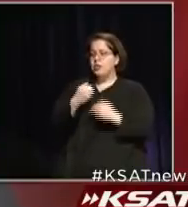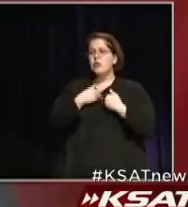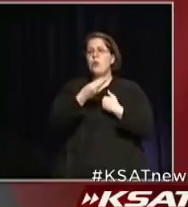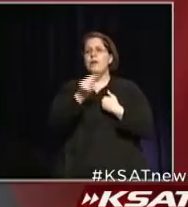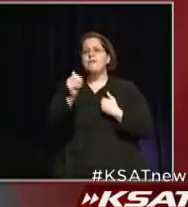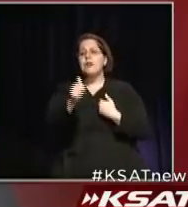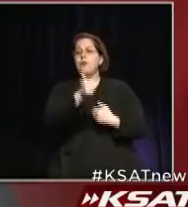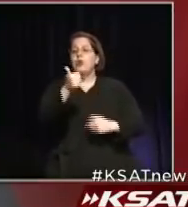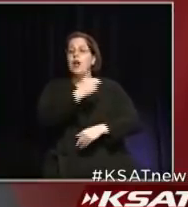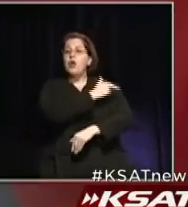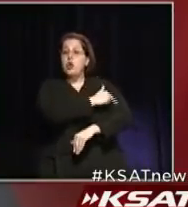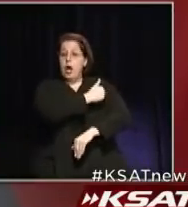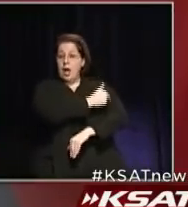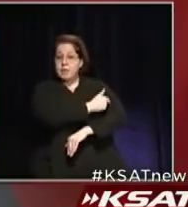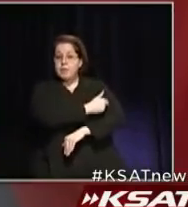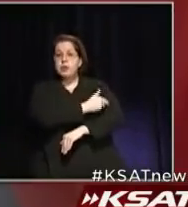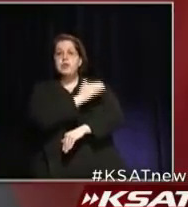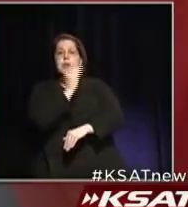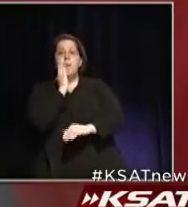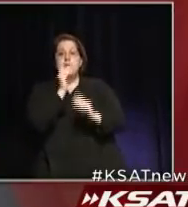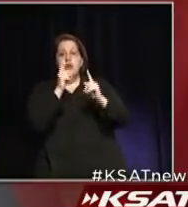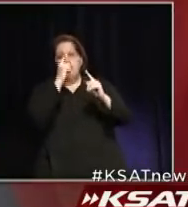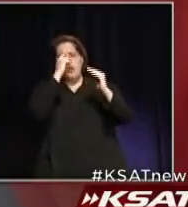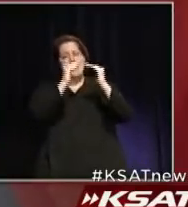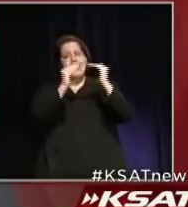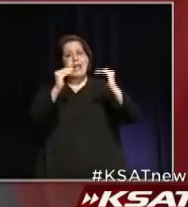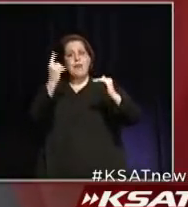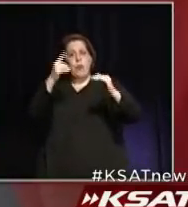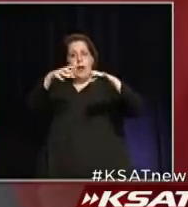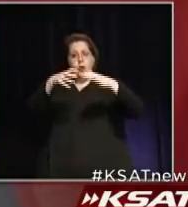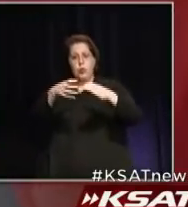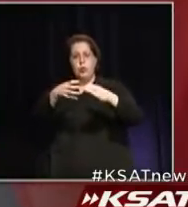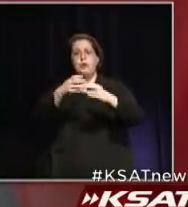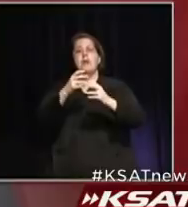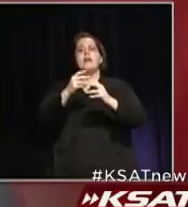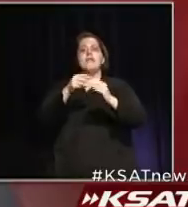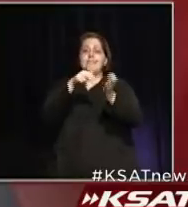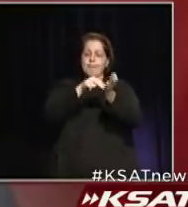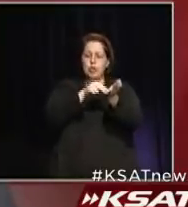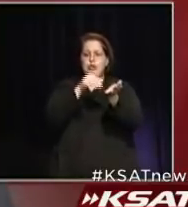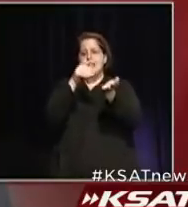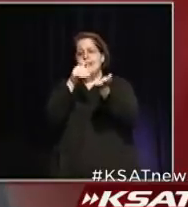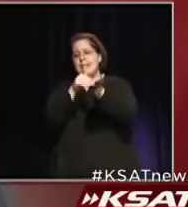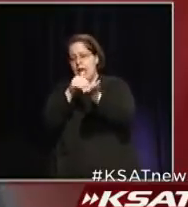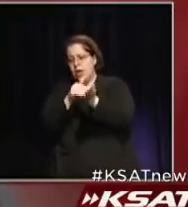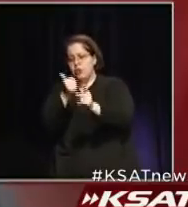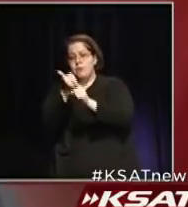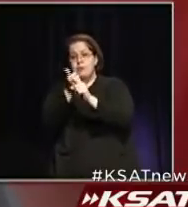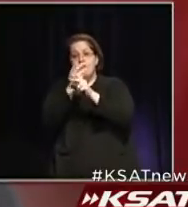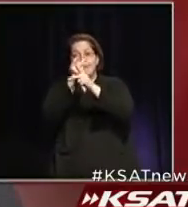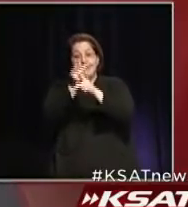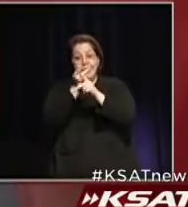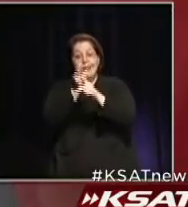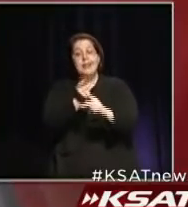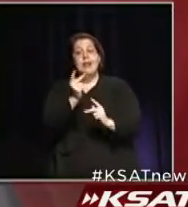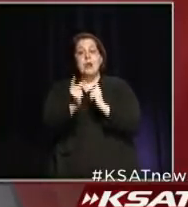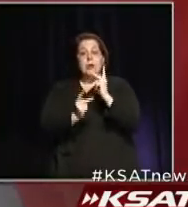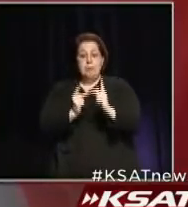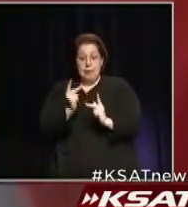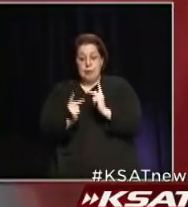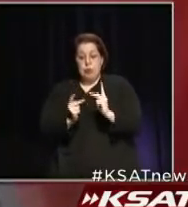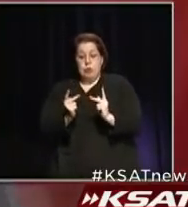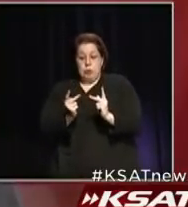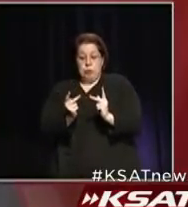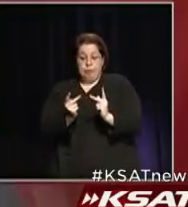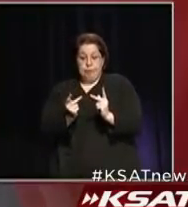hospitals, but they're going to be going to the Tier 1 population, those first responders, nurses, doctors who are treating those who